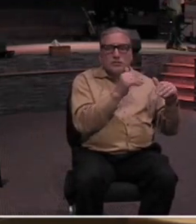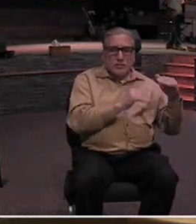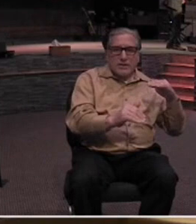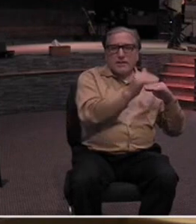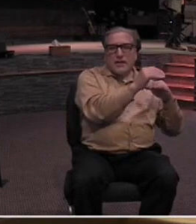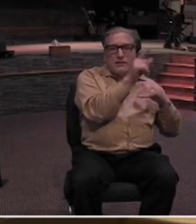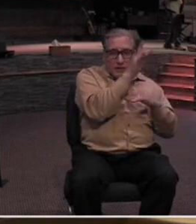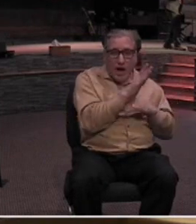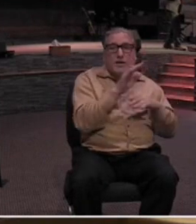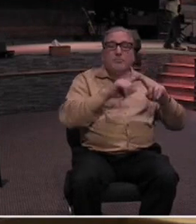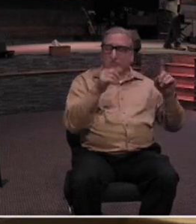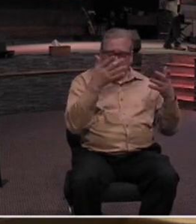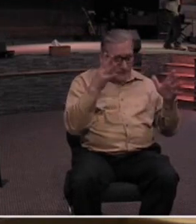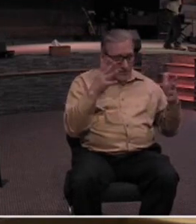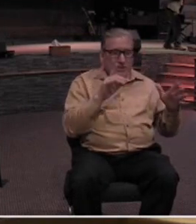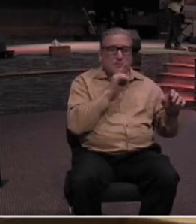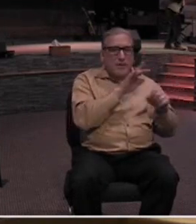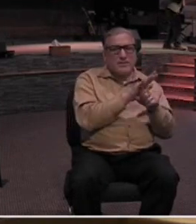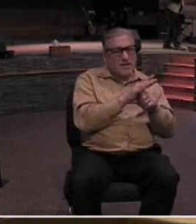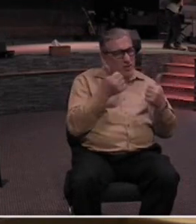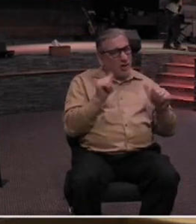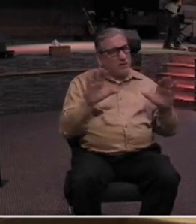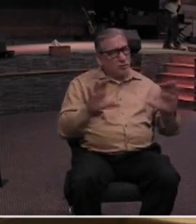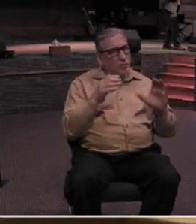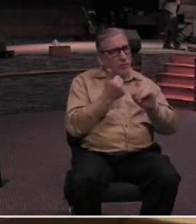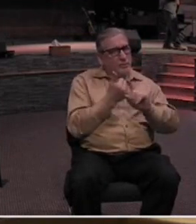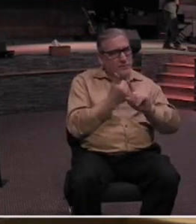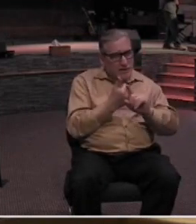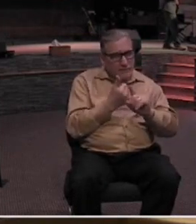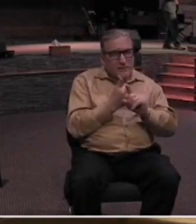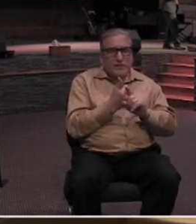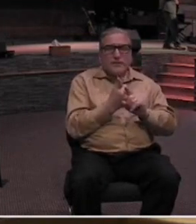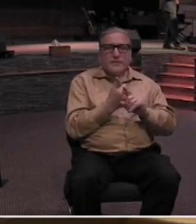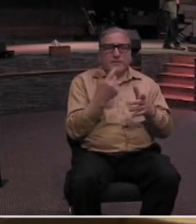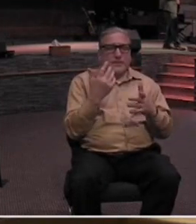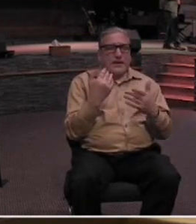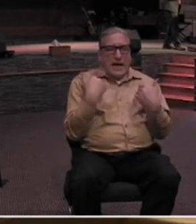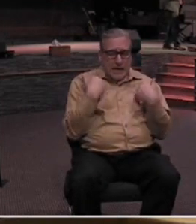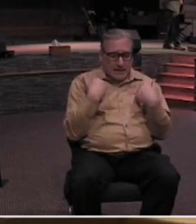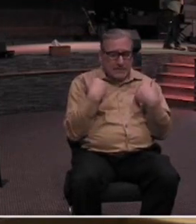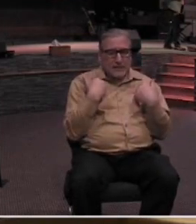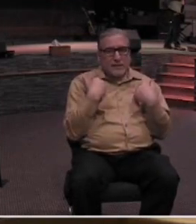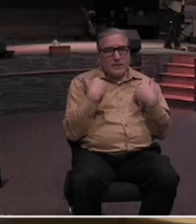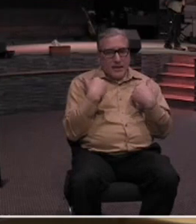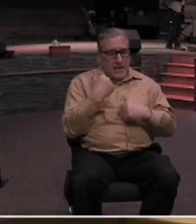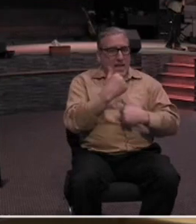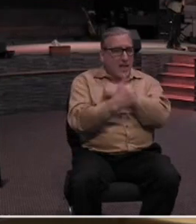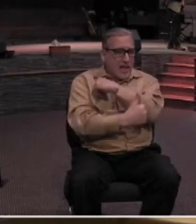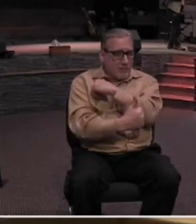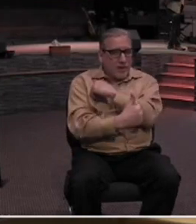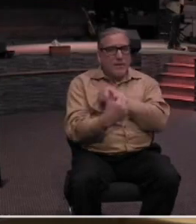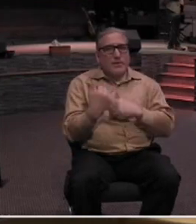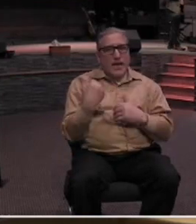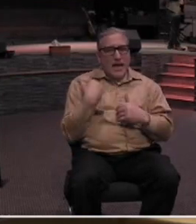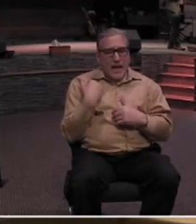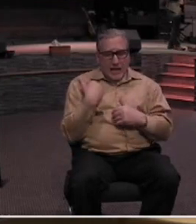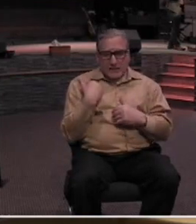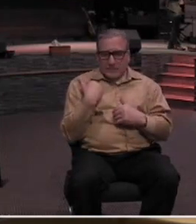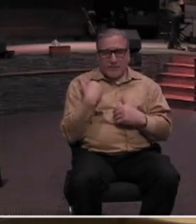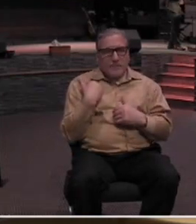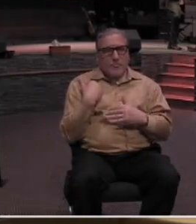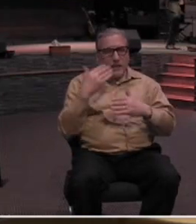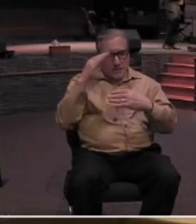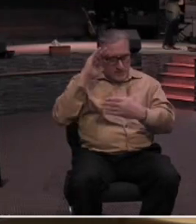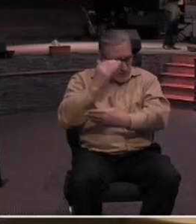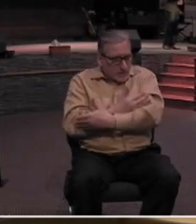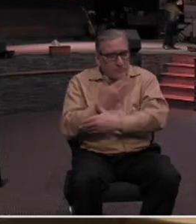But because of them trying to do it on their own, they end up having Abraham and Hagar end up having a